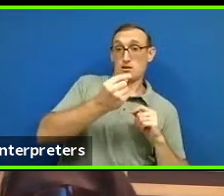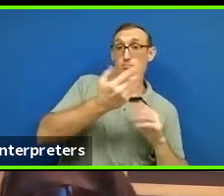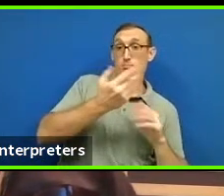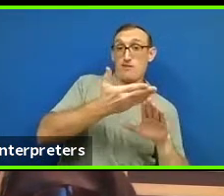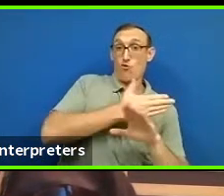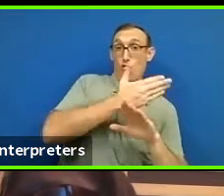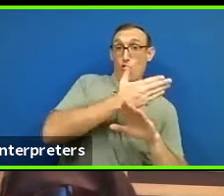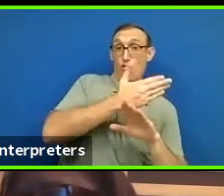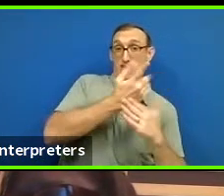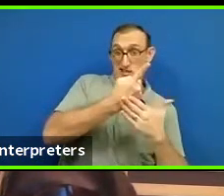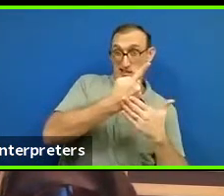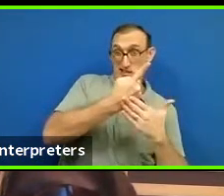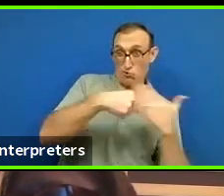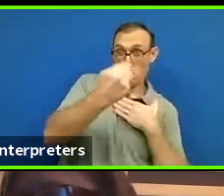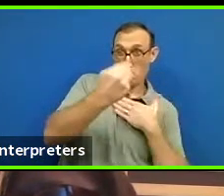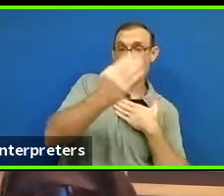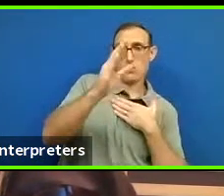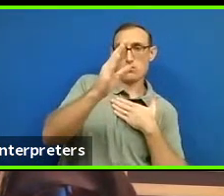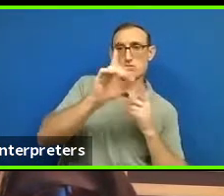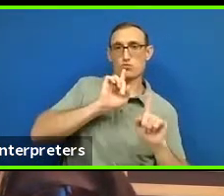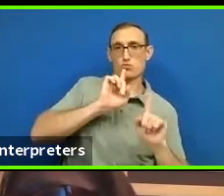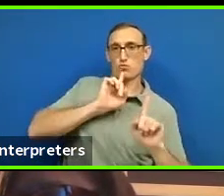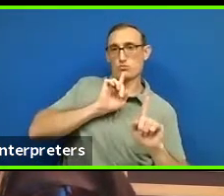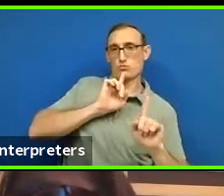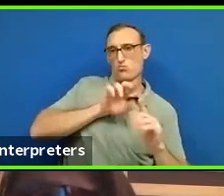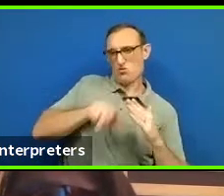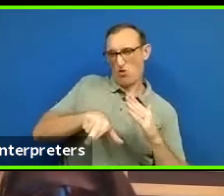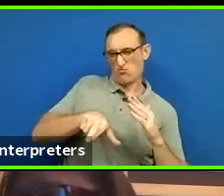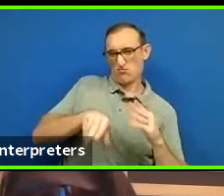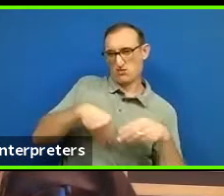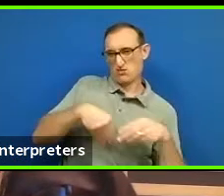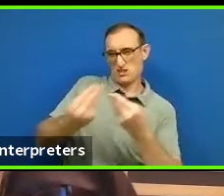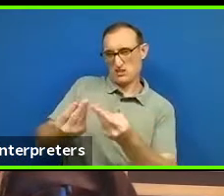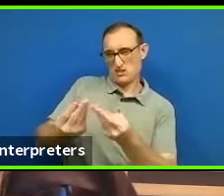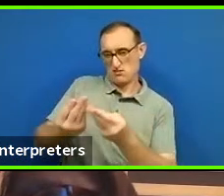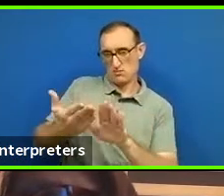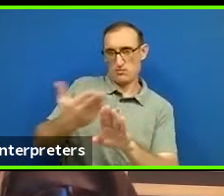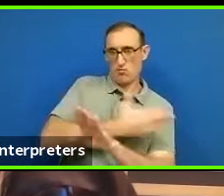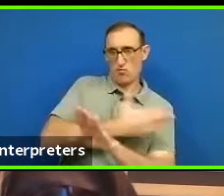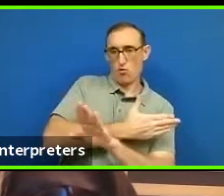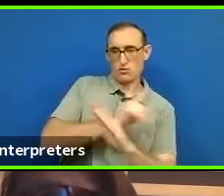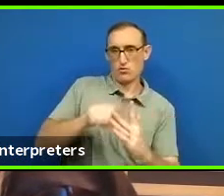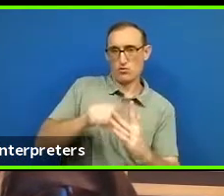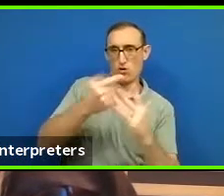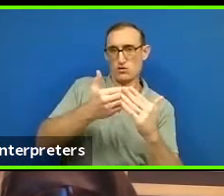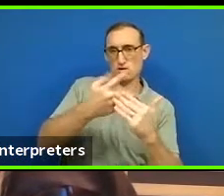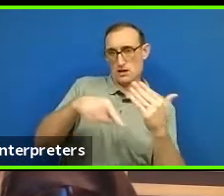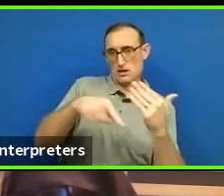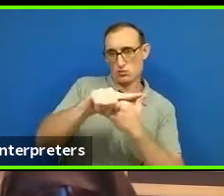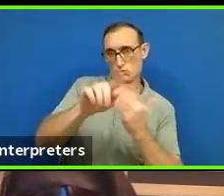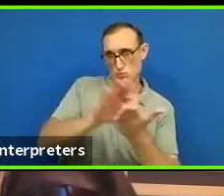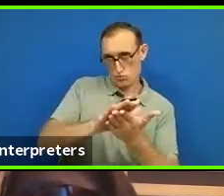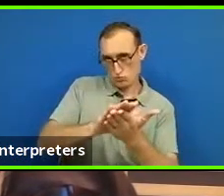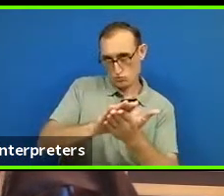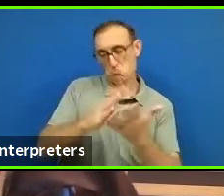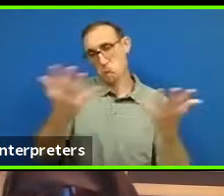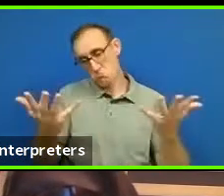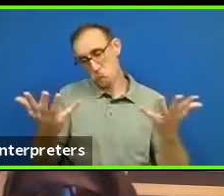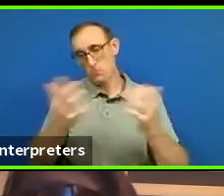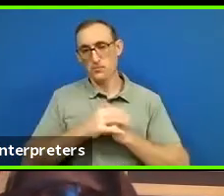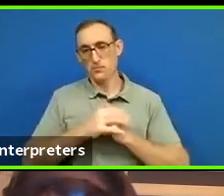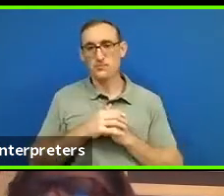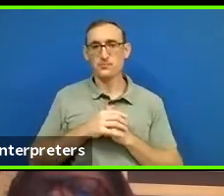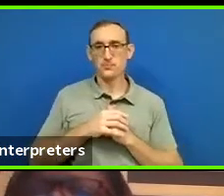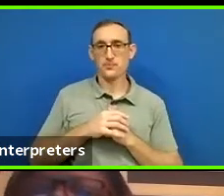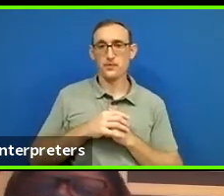the following Monday. So it'll be interesting to see. It's a little bit of a surveillance test, although symptomatic individuals are welcome to come through the